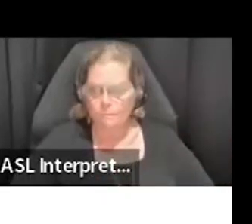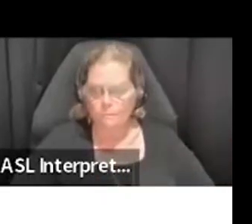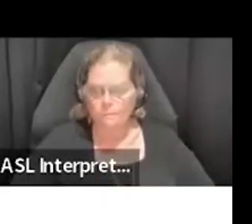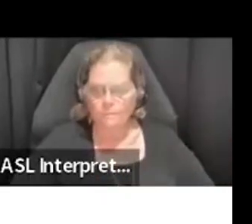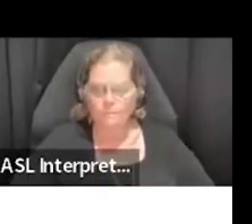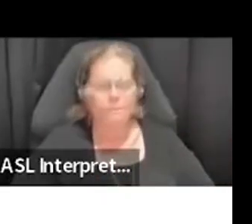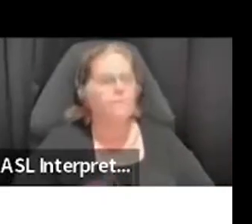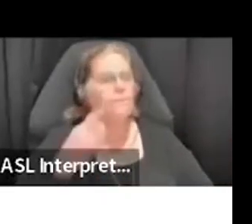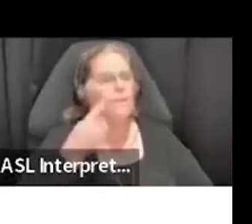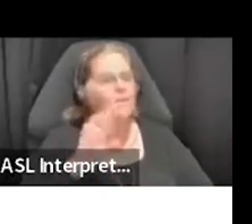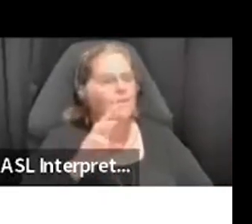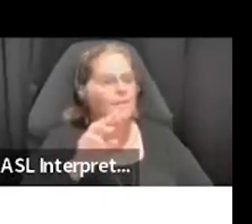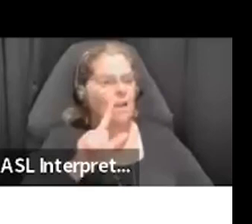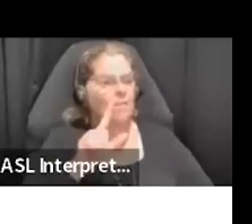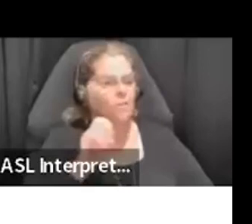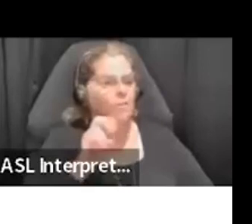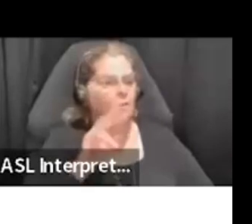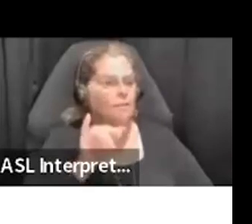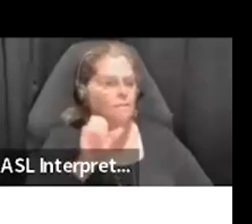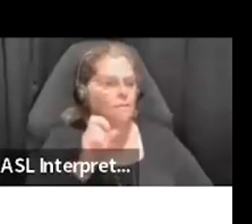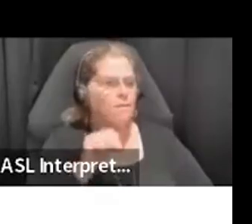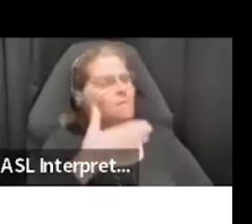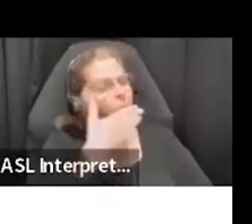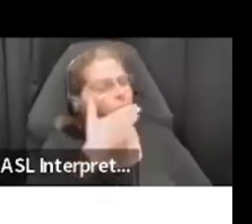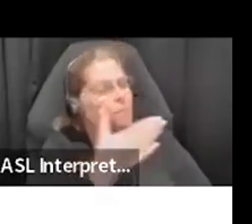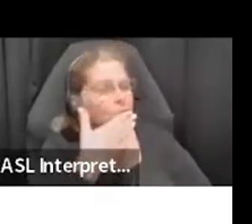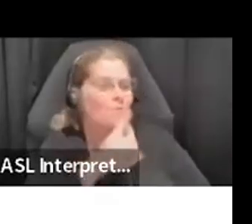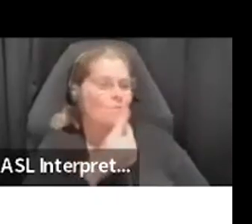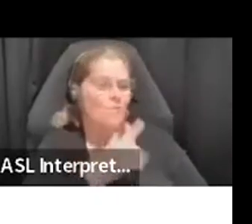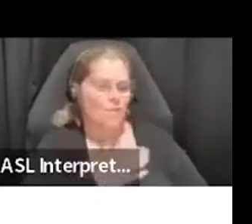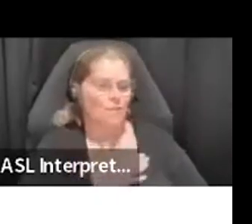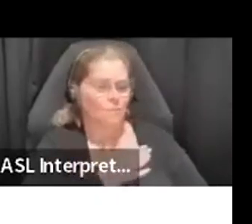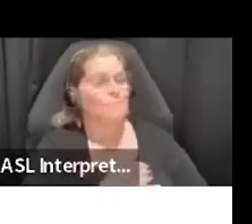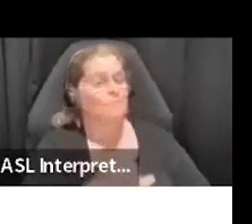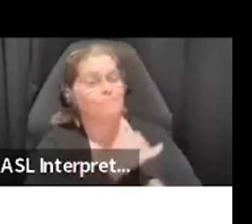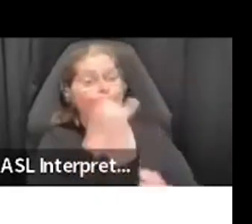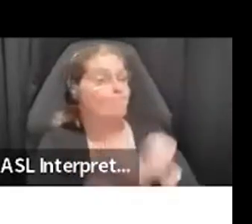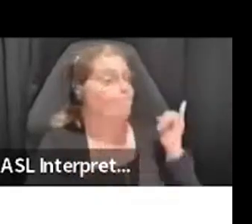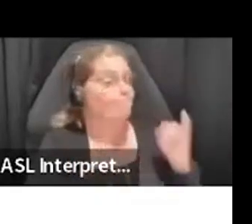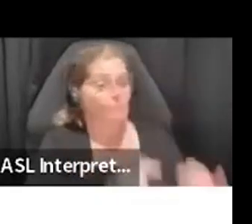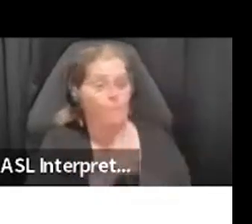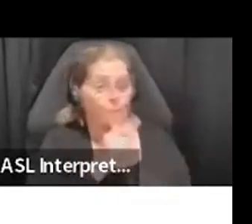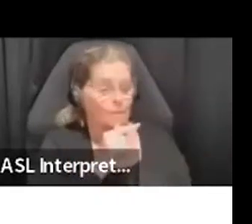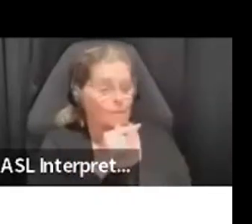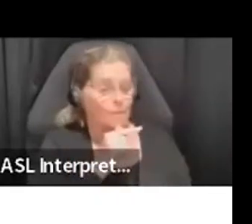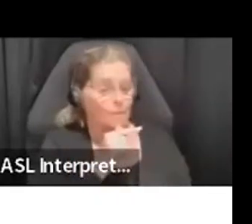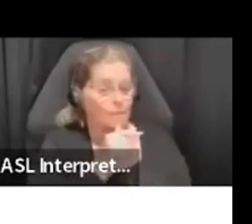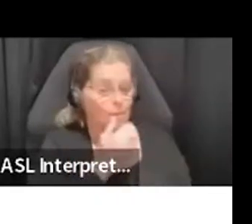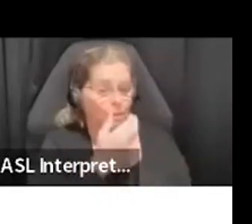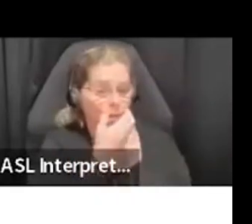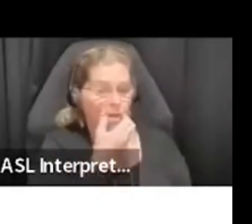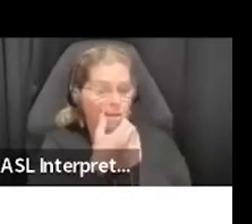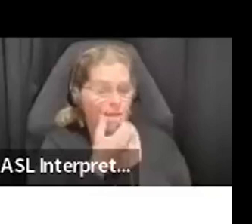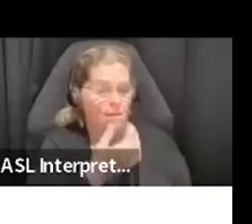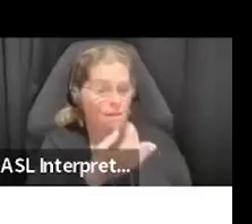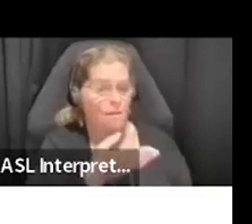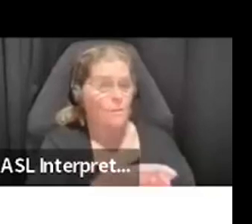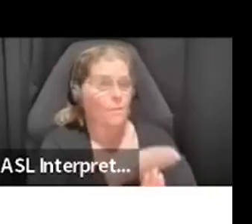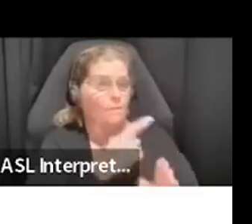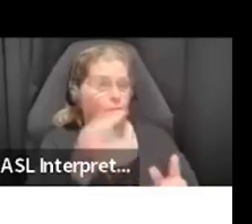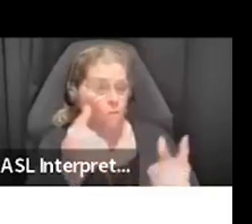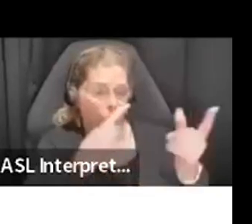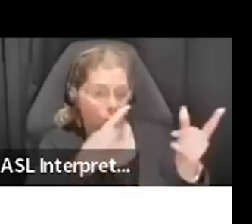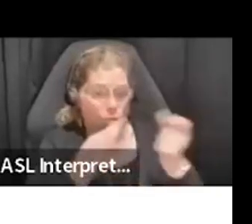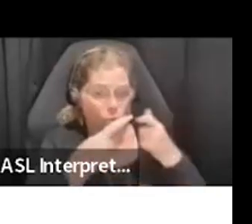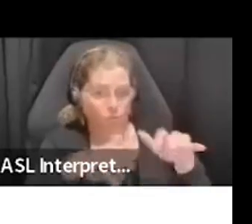Great, Dr. Levy, really appreciate that. The last person we're going to hear from before we take some questions